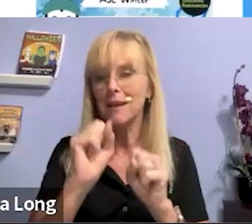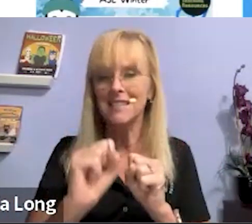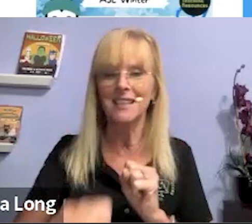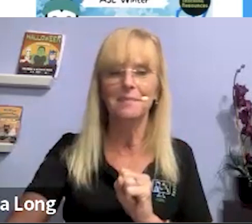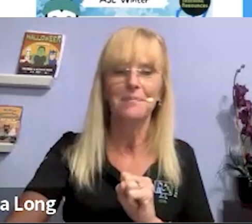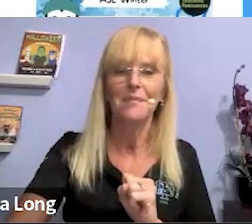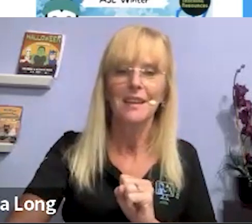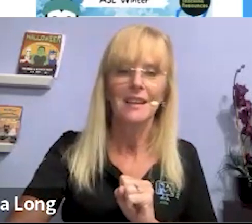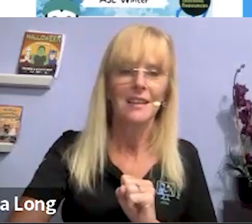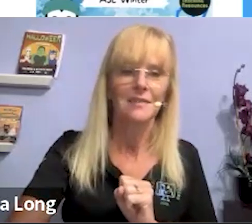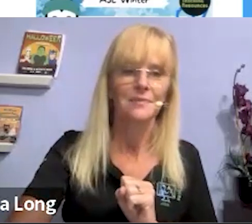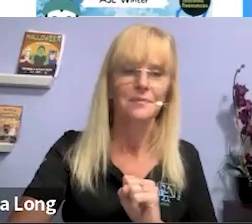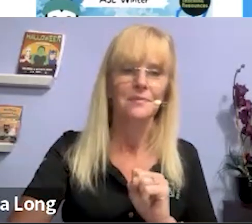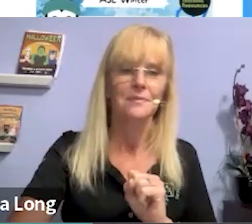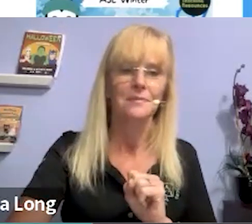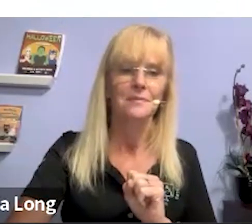It's amazing.